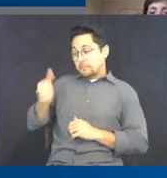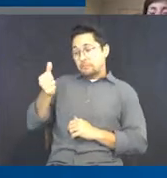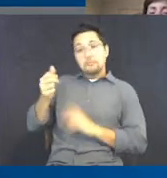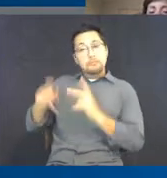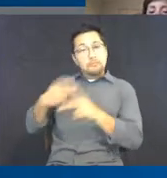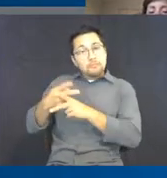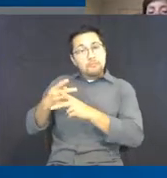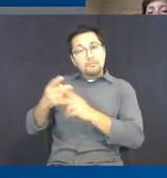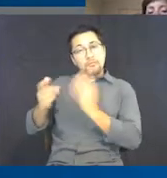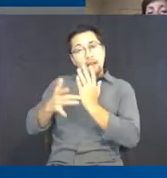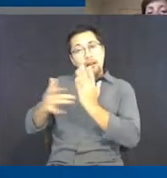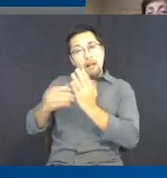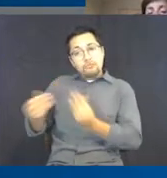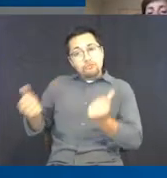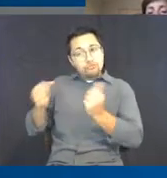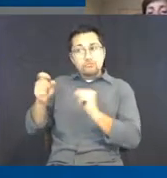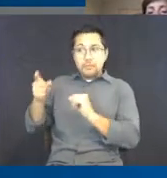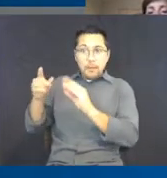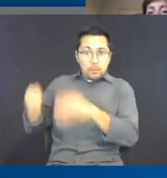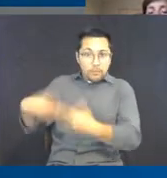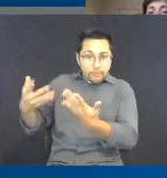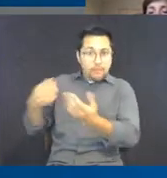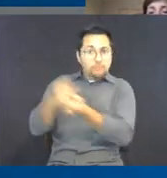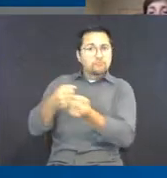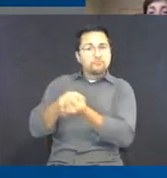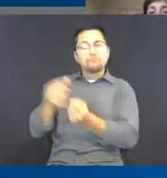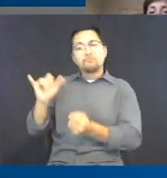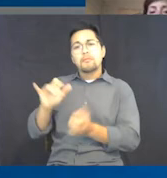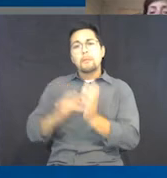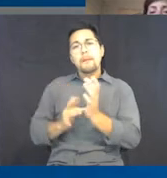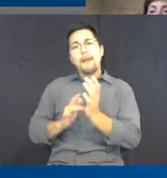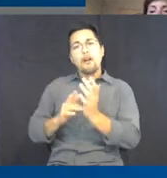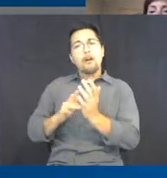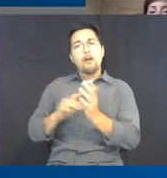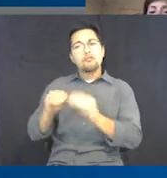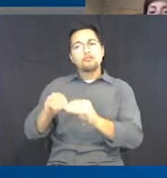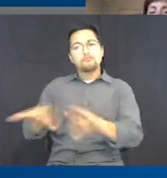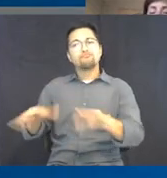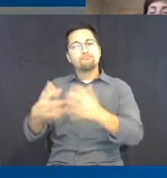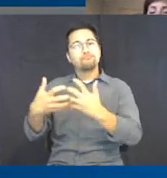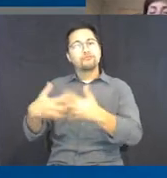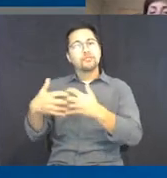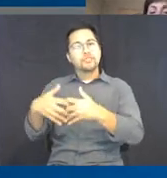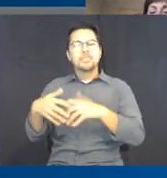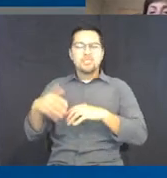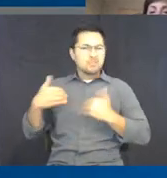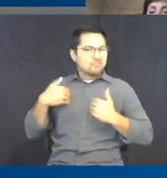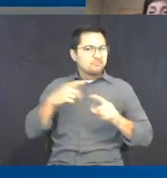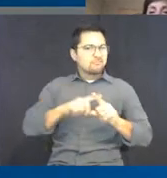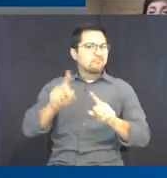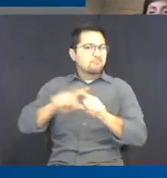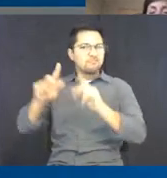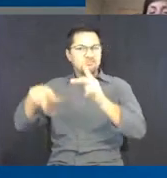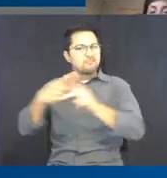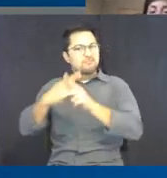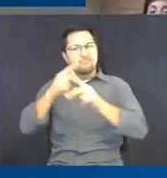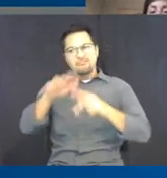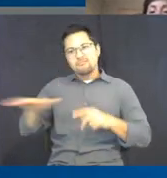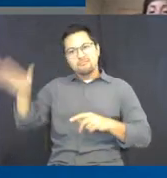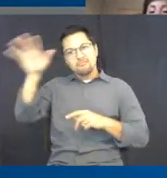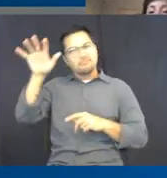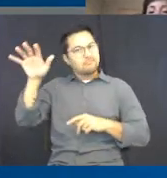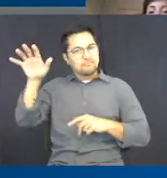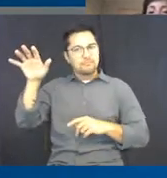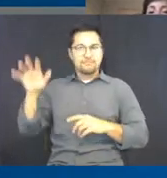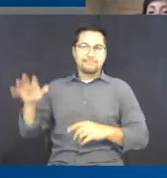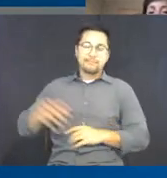works best for you, you can do your research and see which solution can support your needs and address your concerns. The